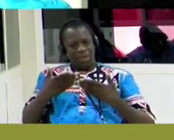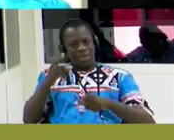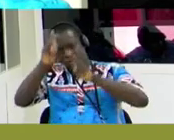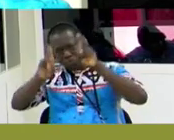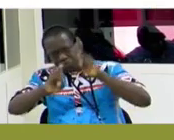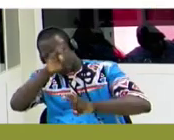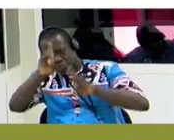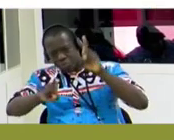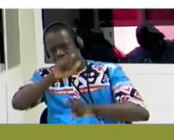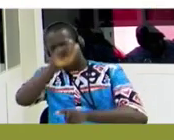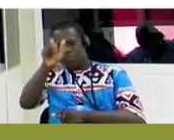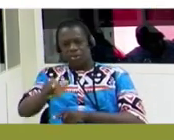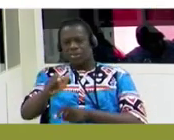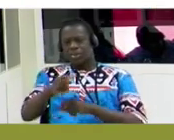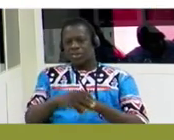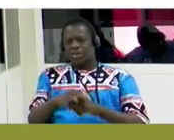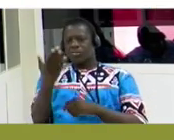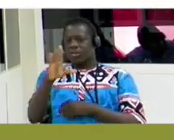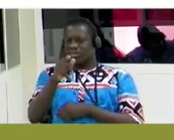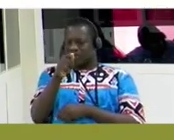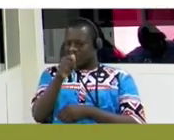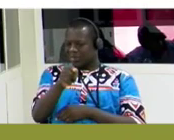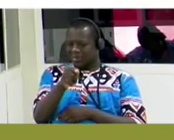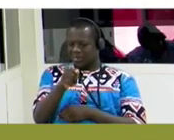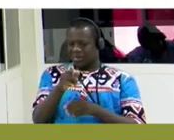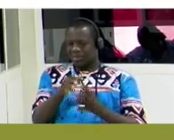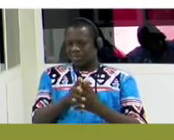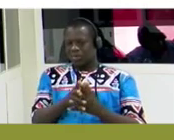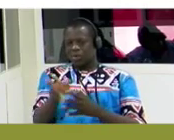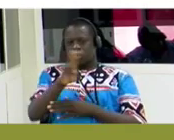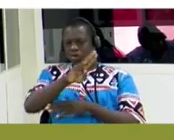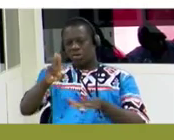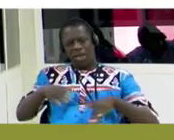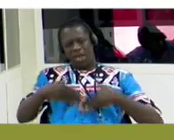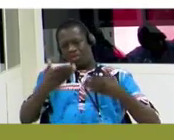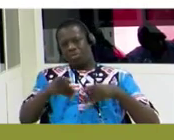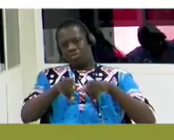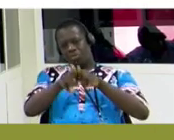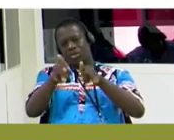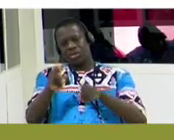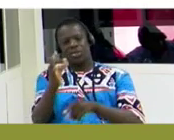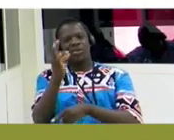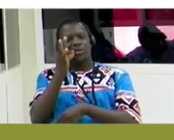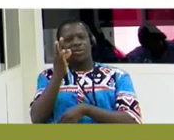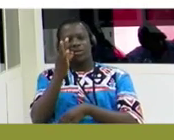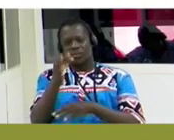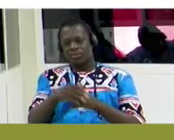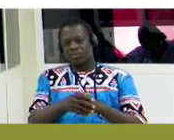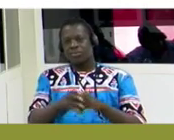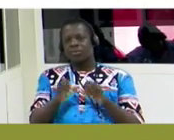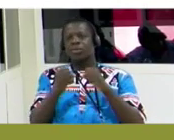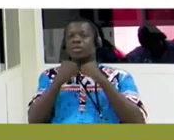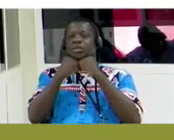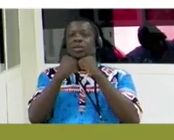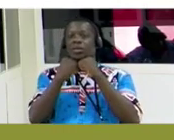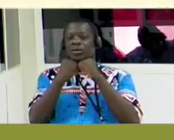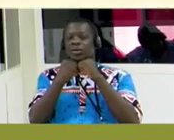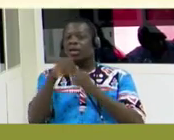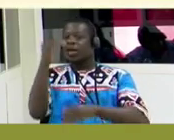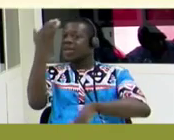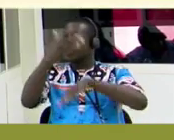Maybe that one, they were not satisfied with that, But Sanatu never said that, yes, I